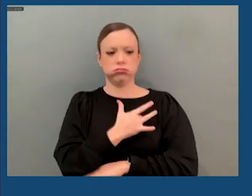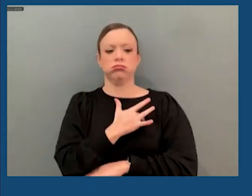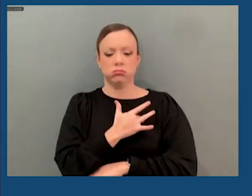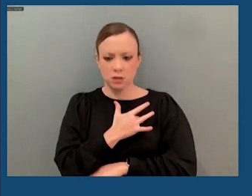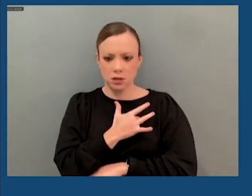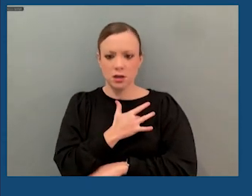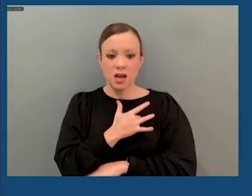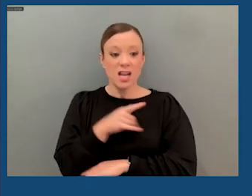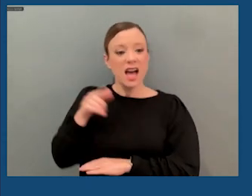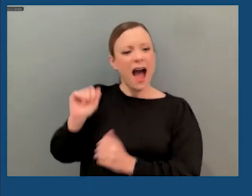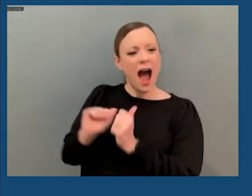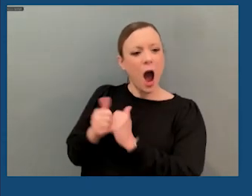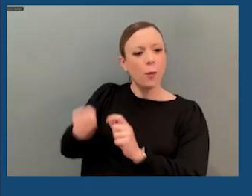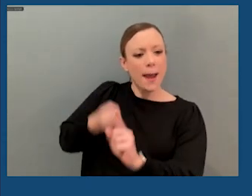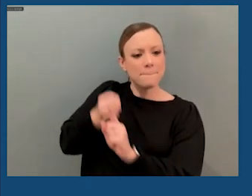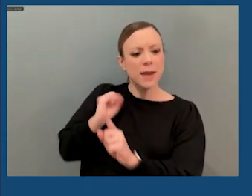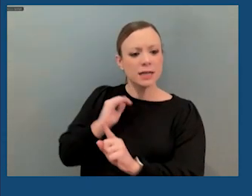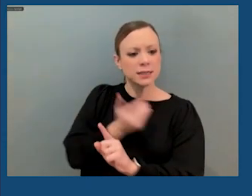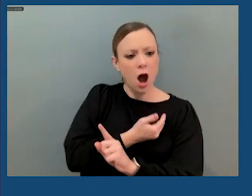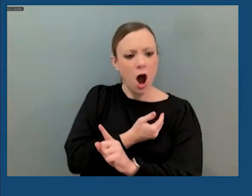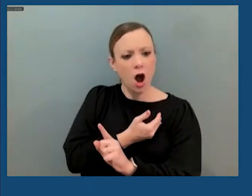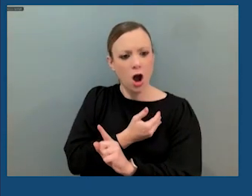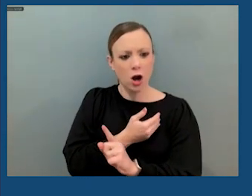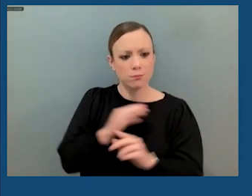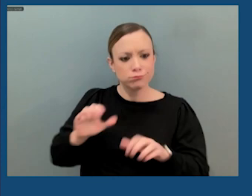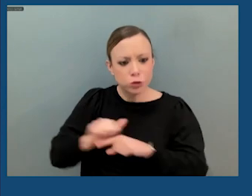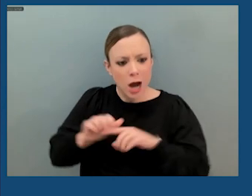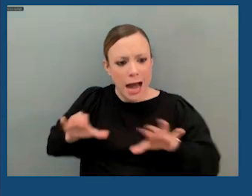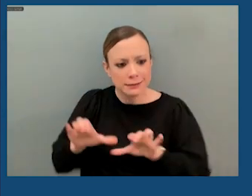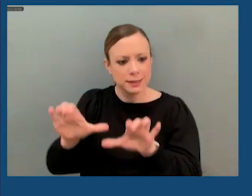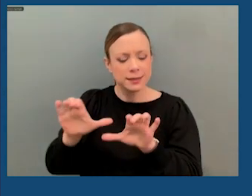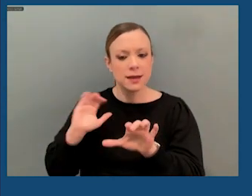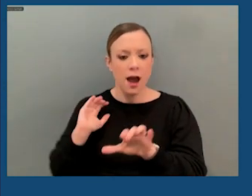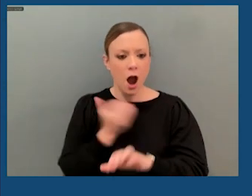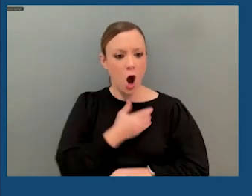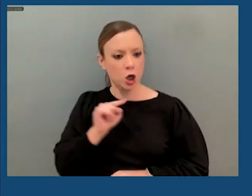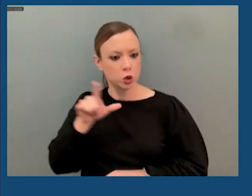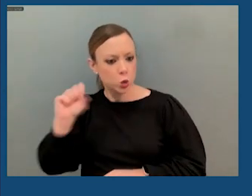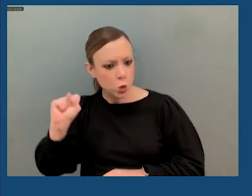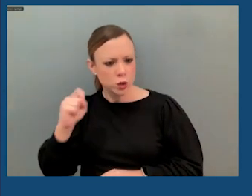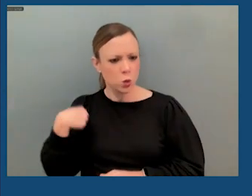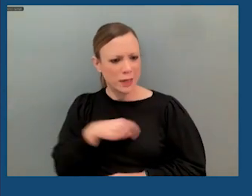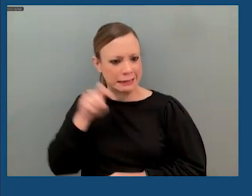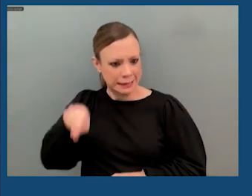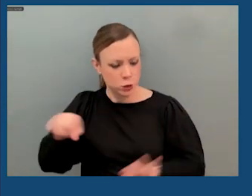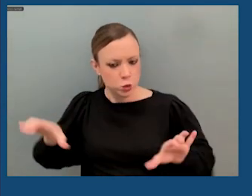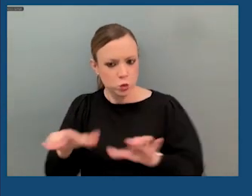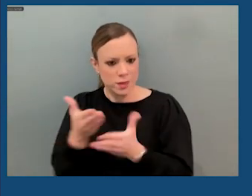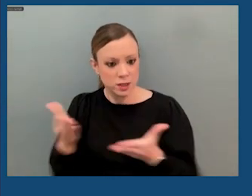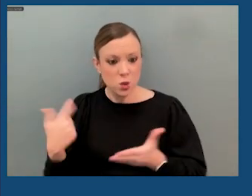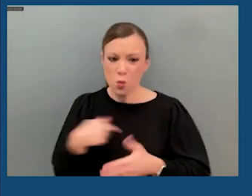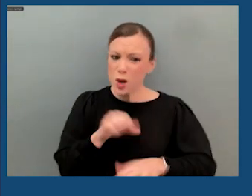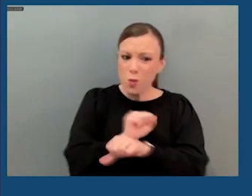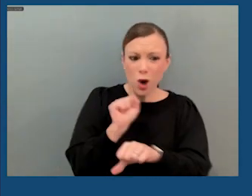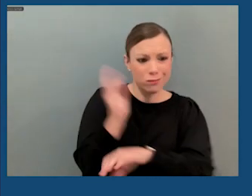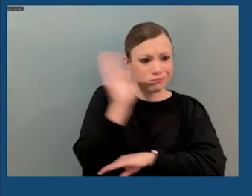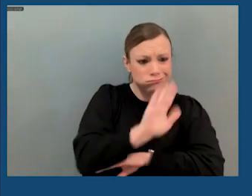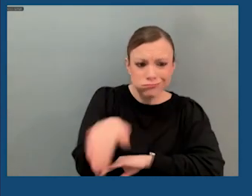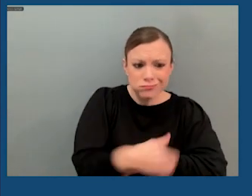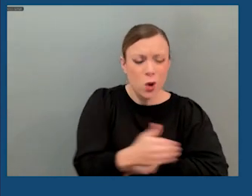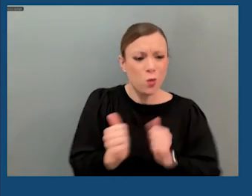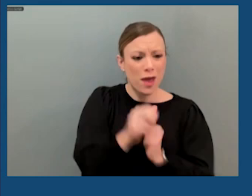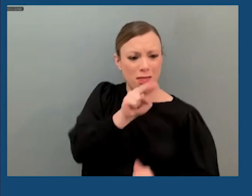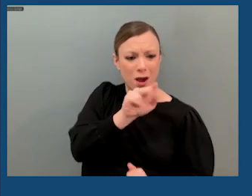need as district attorneys. We work day in and day out here in the city with the